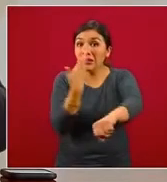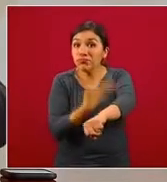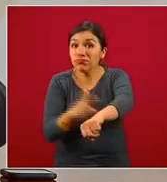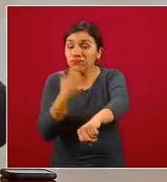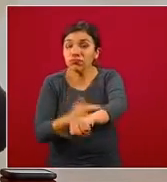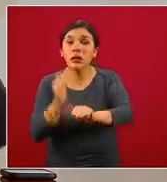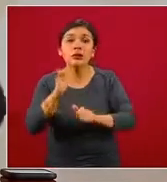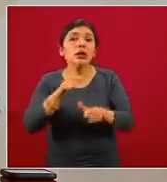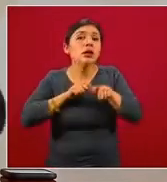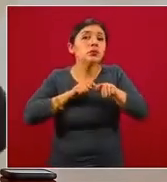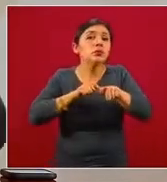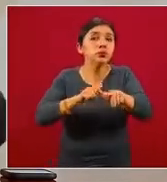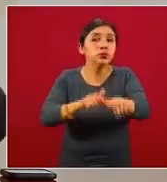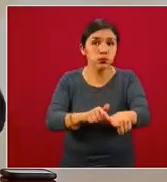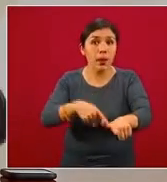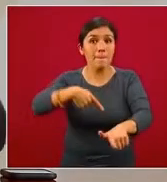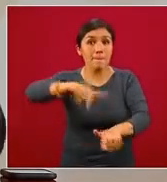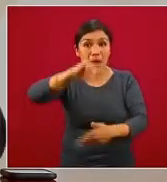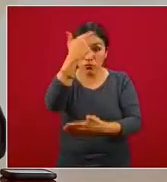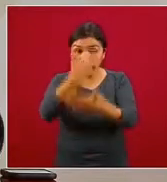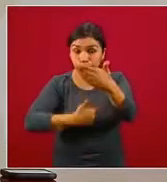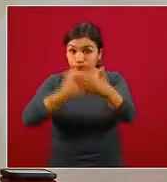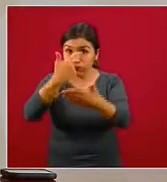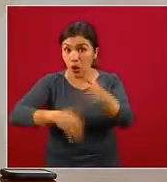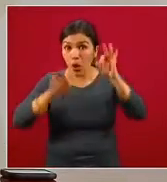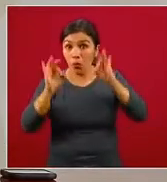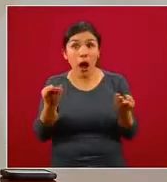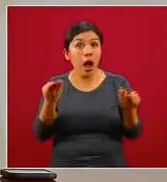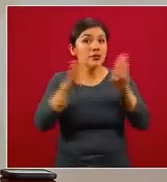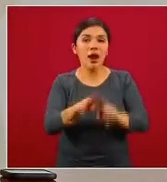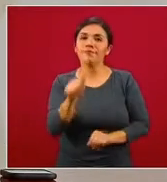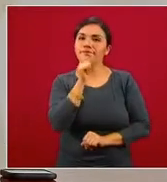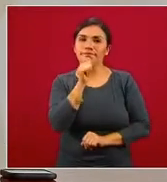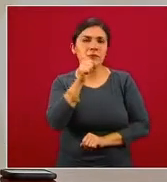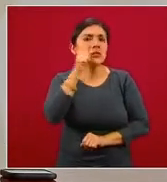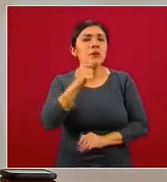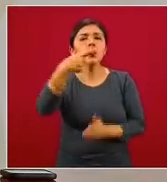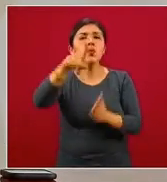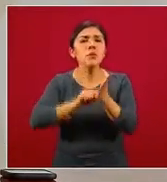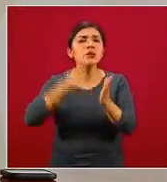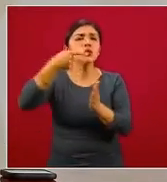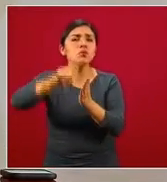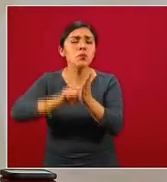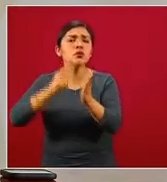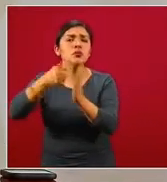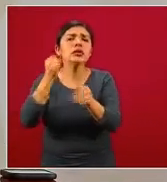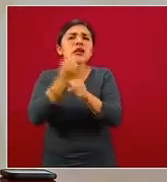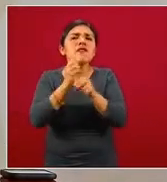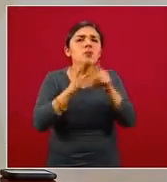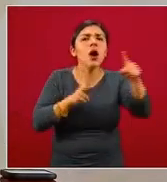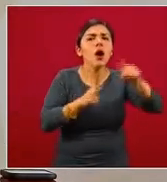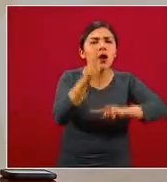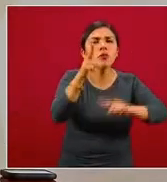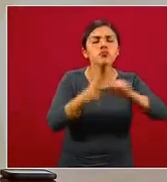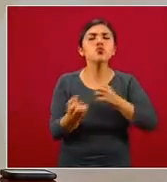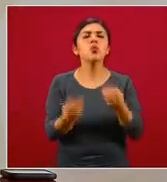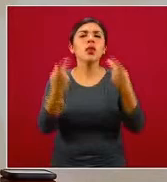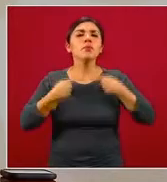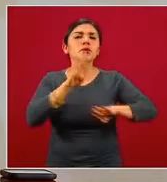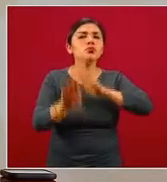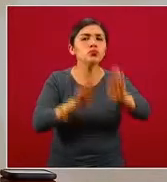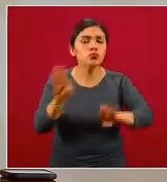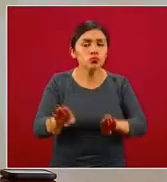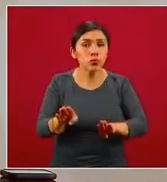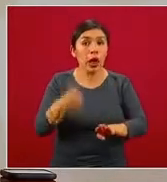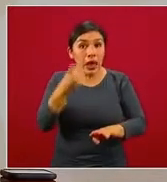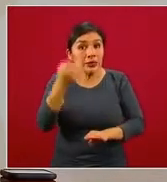conference continua, pero la estadística so you oficial no se cierra. have a Tenemos better mes understanding por of our mes statistical cortes de system. información sobre mortalidad y But en tiempo